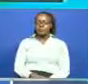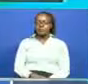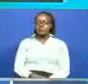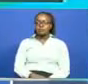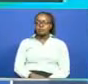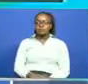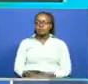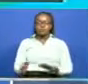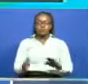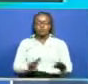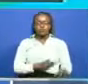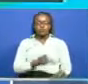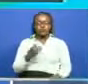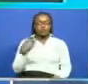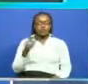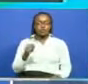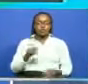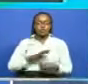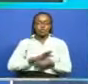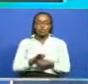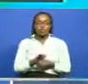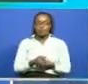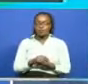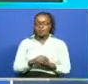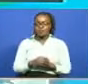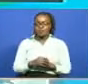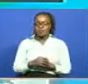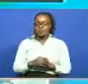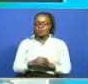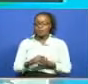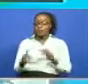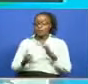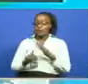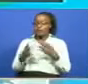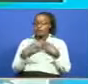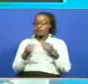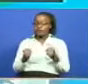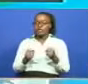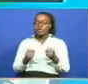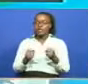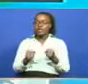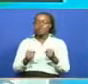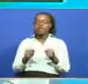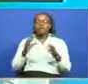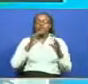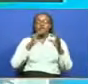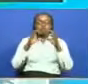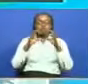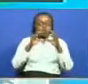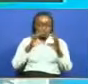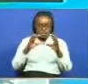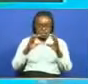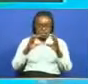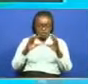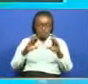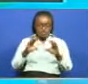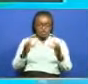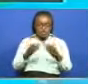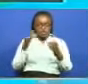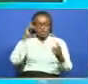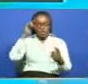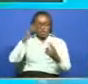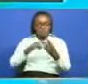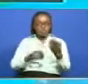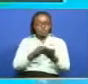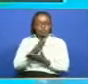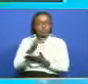Now to the latest on the COVID-19 pandemic, the Ministry of Health has rolled out behaviour change communication in communities in a bid to ensure that